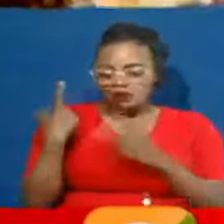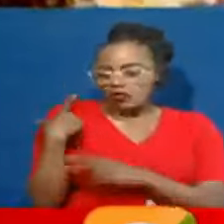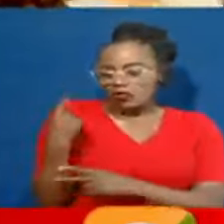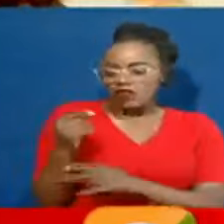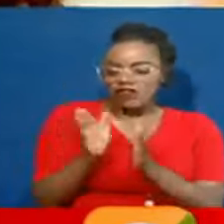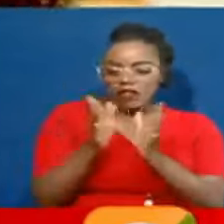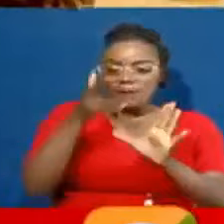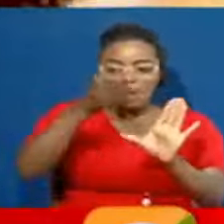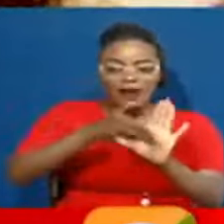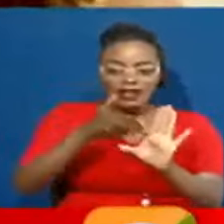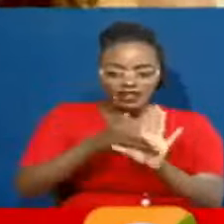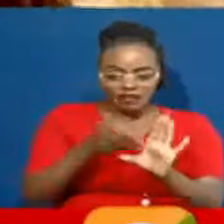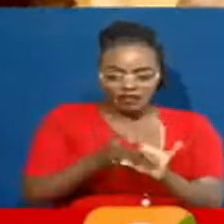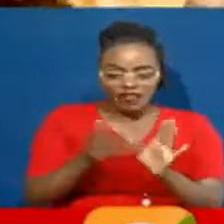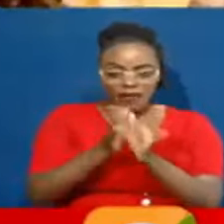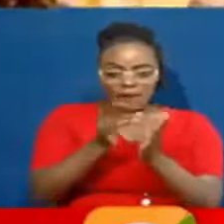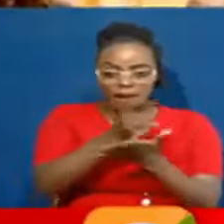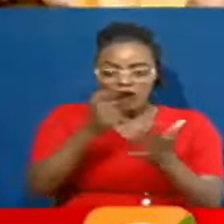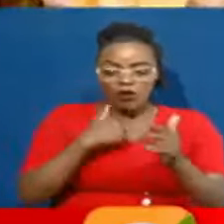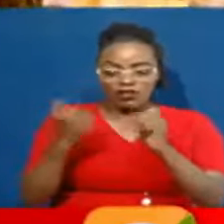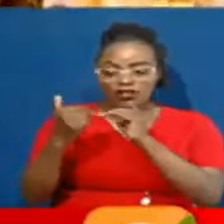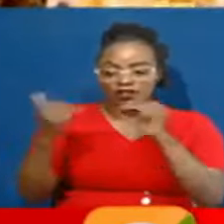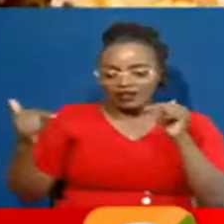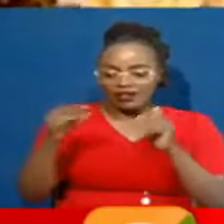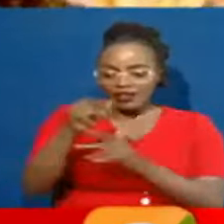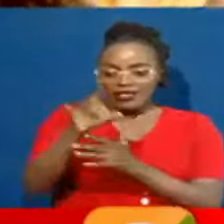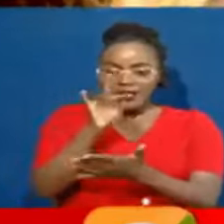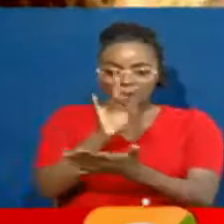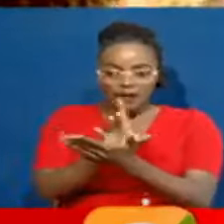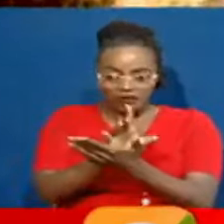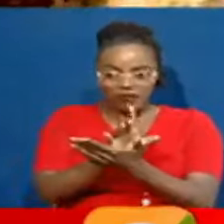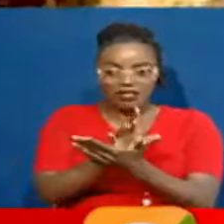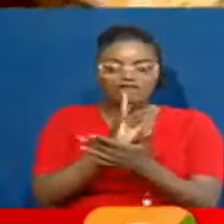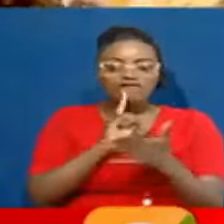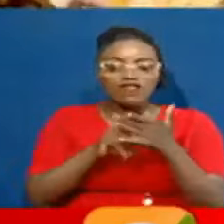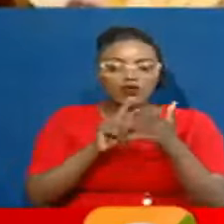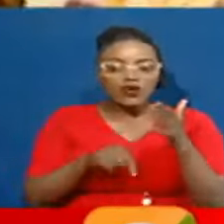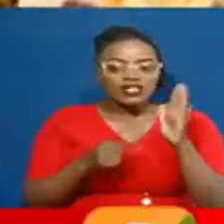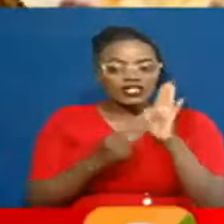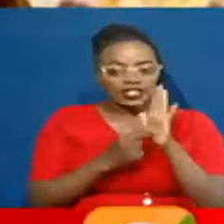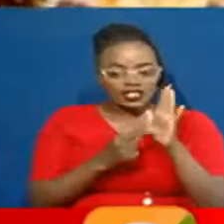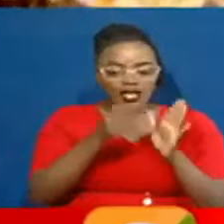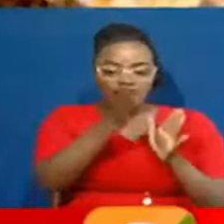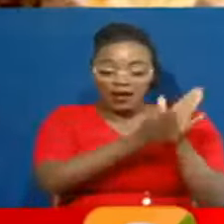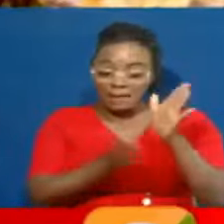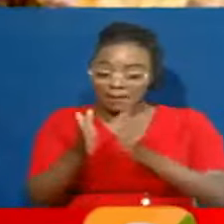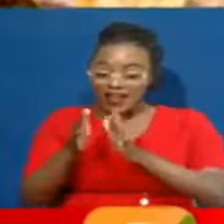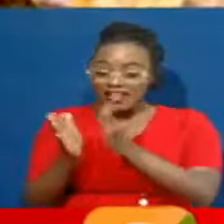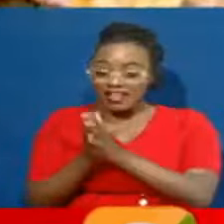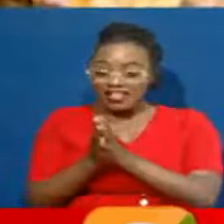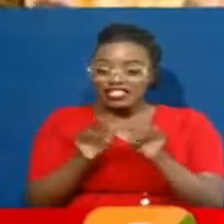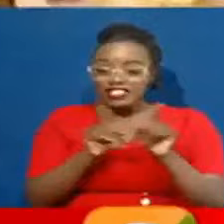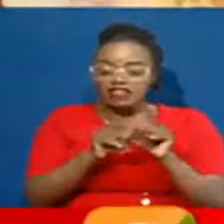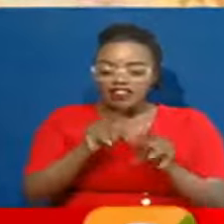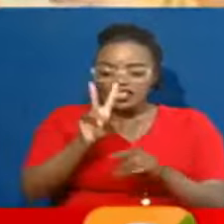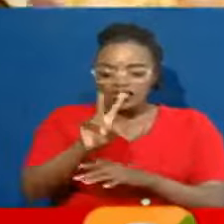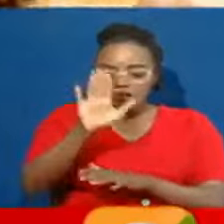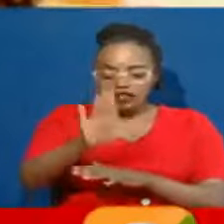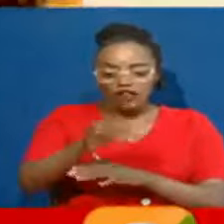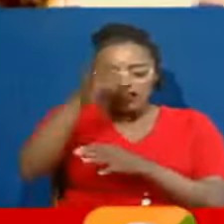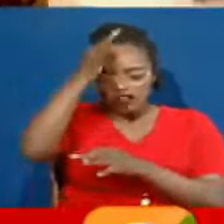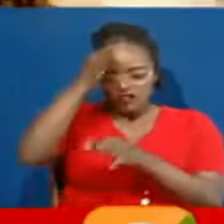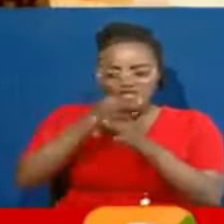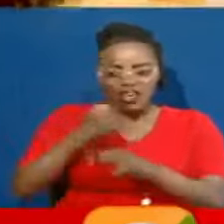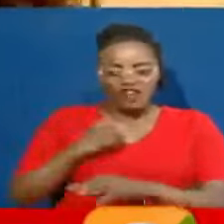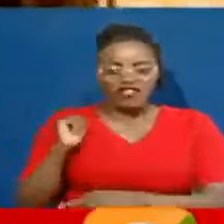the public participation, the public was against this impeachment. Tunasema this is step one, and going to step two, tuko na imani na